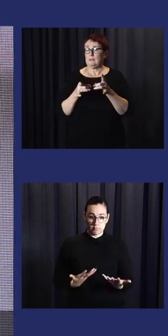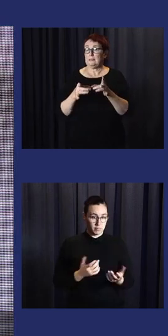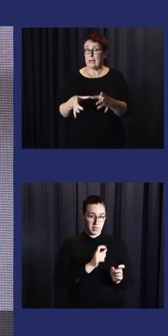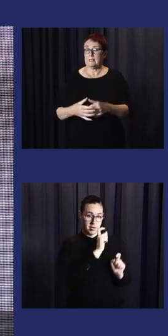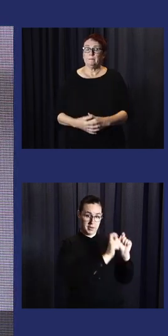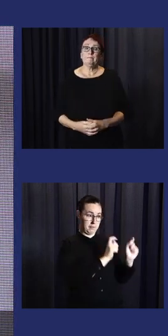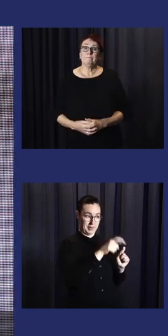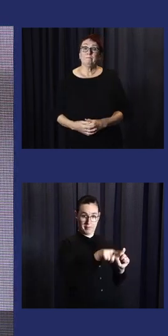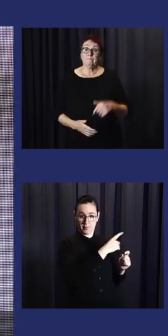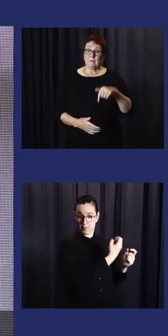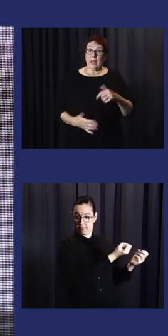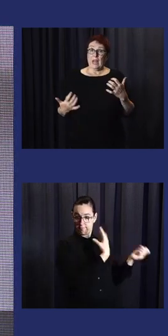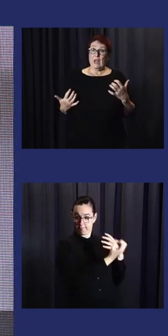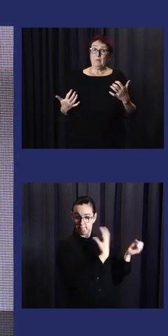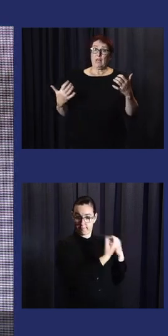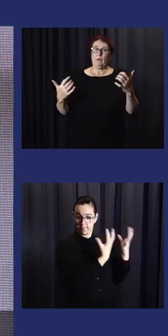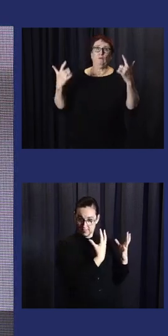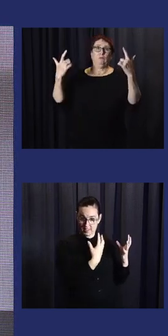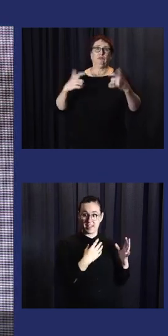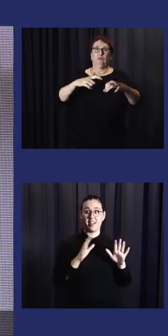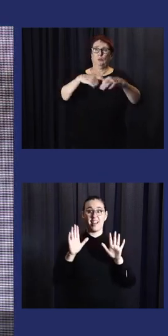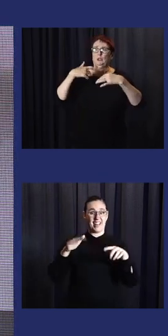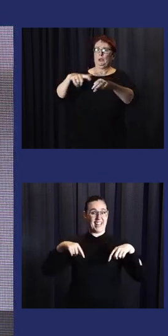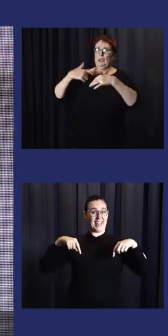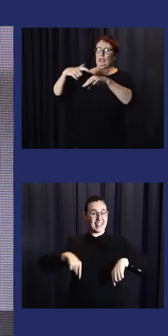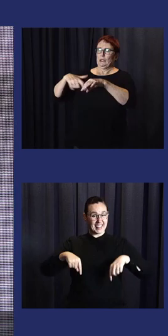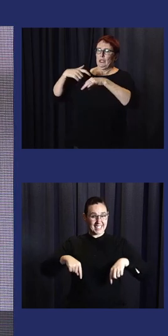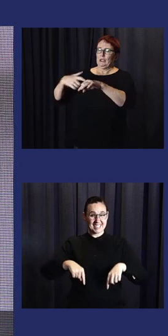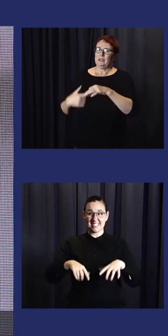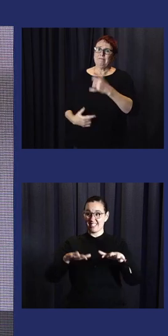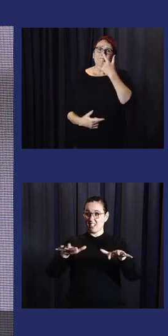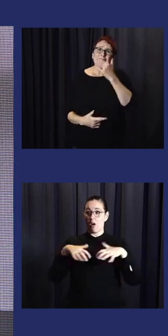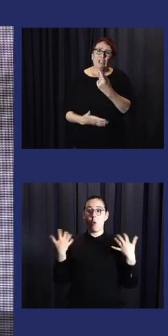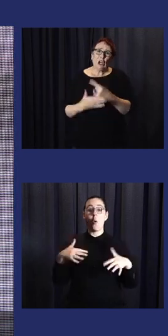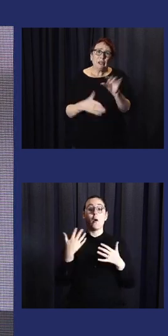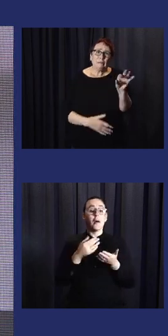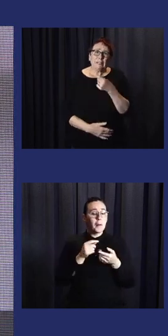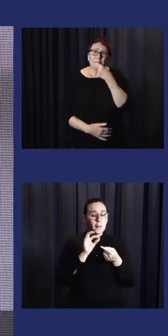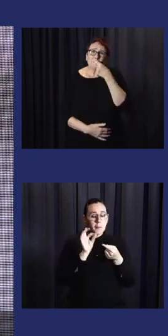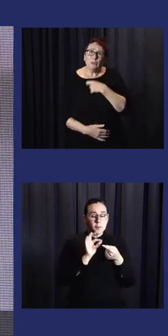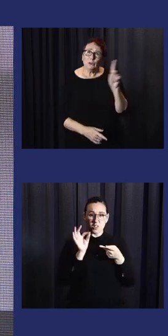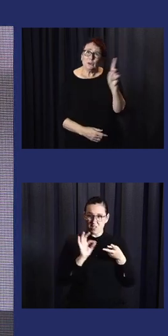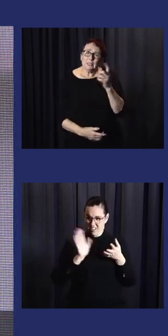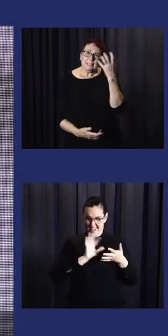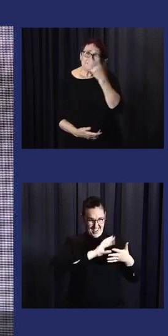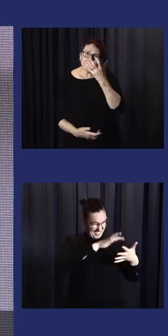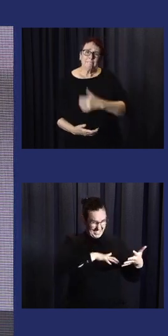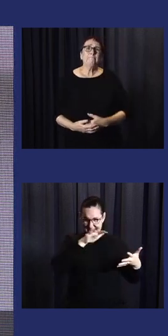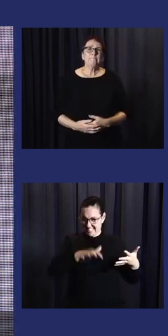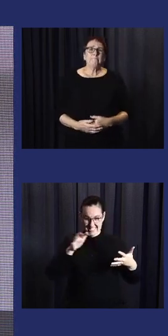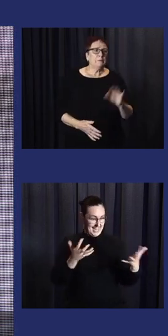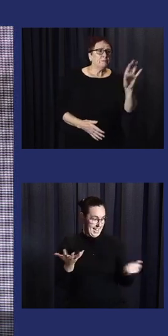This plenary has had a large number of questions, so sadly we'll only be able to cover a small section of them today, but I think they've been